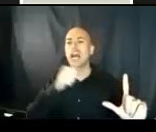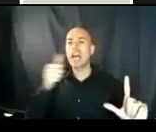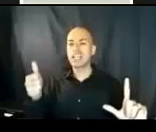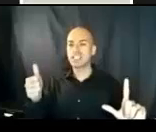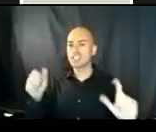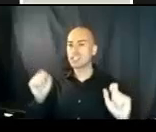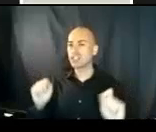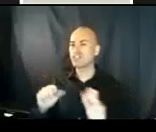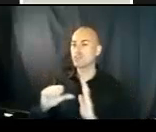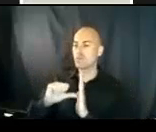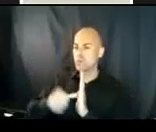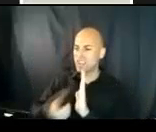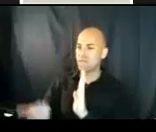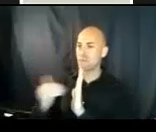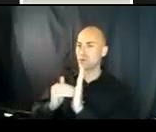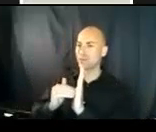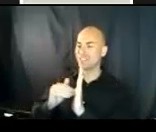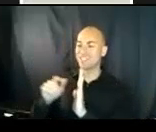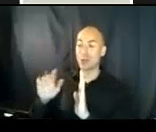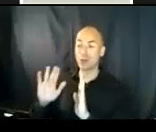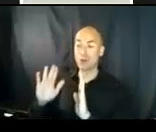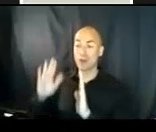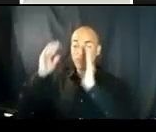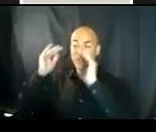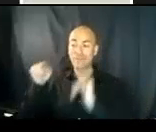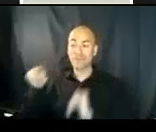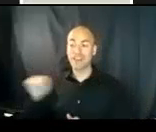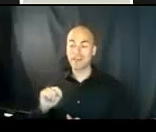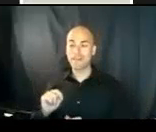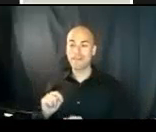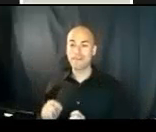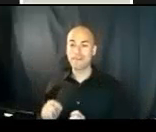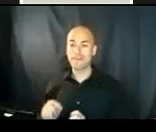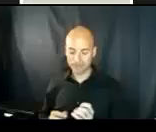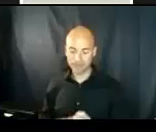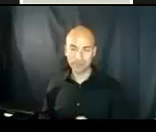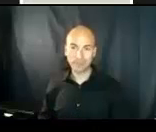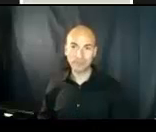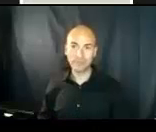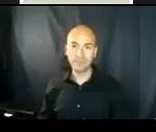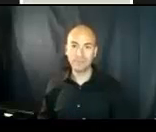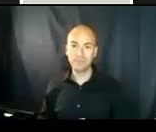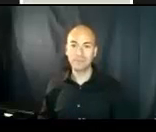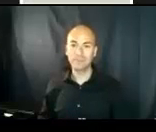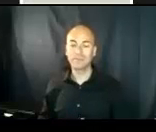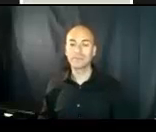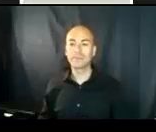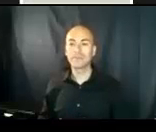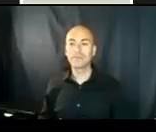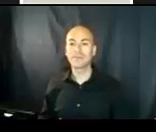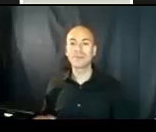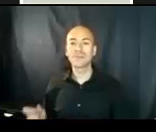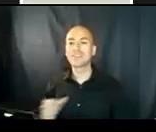to reinforce expectations and outcomes in your course? And how else can we